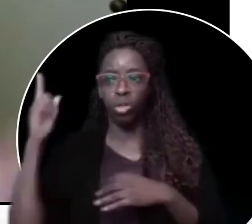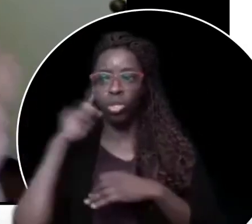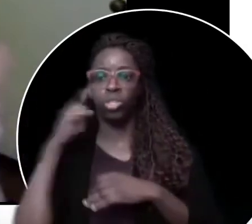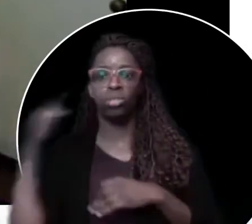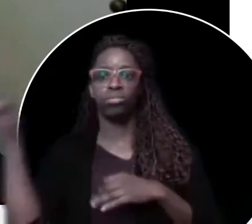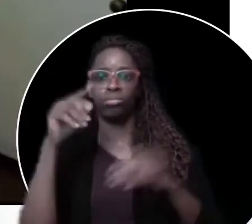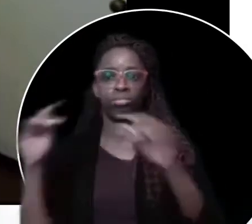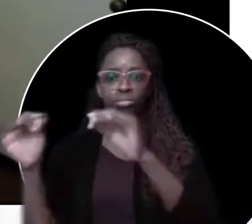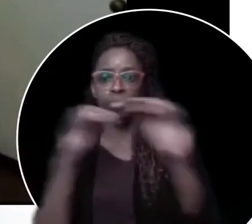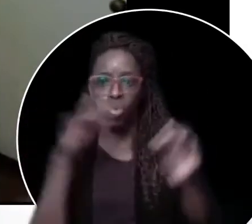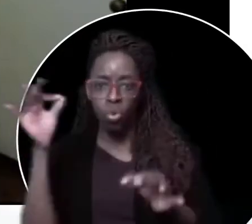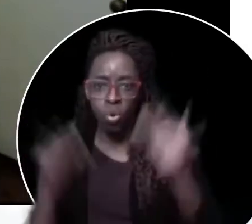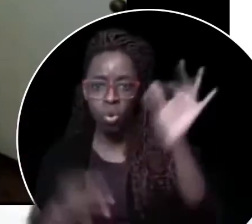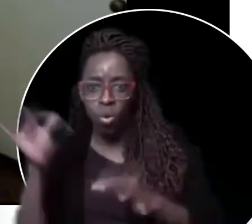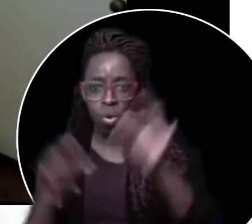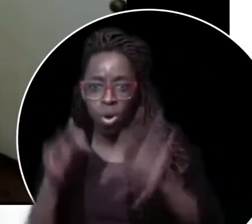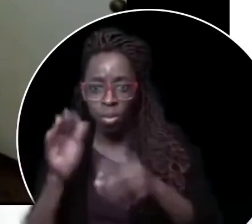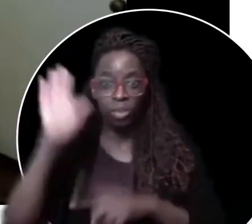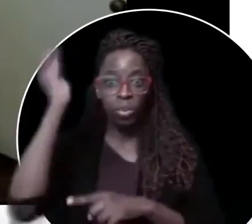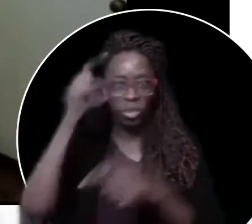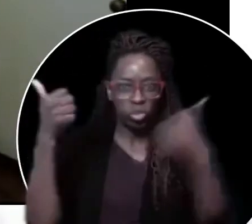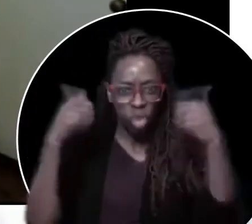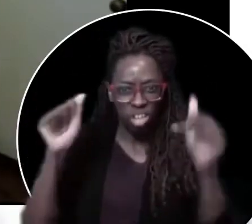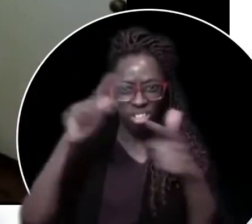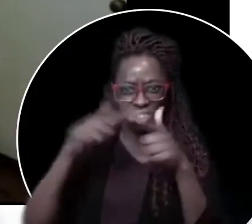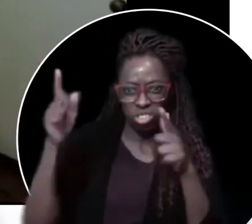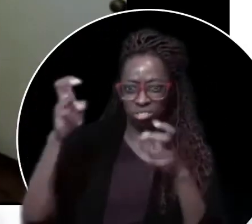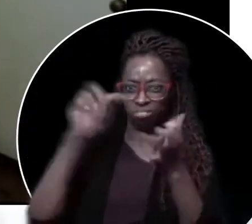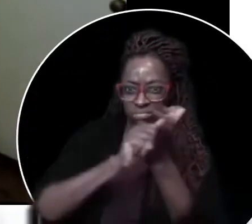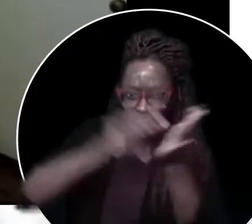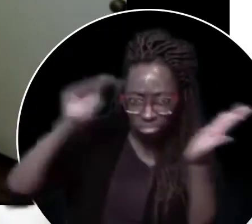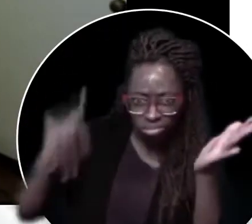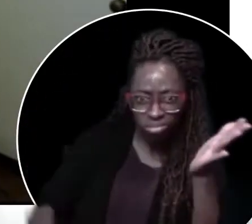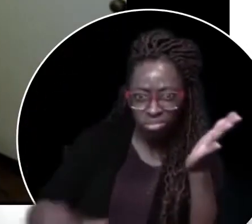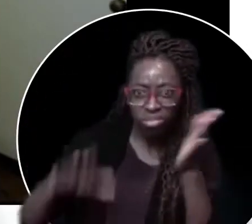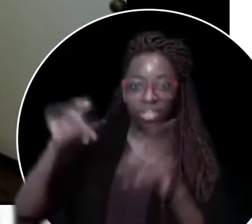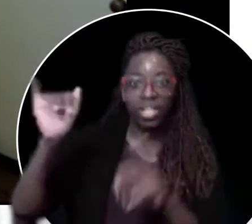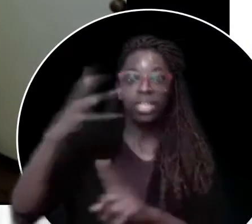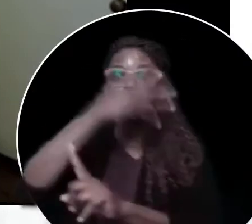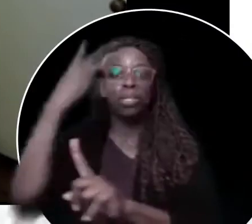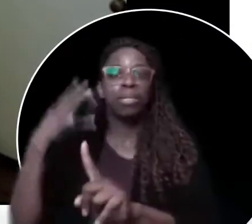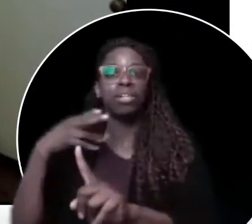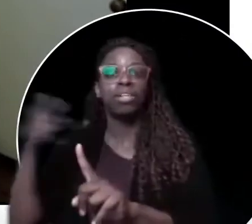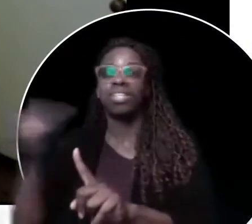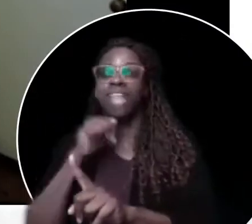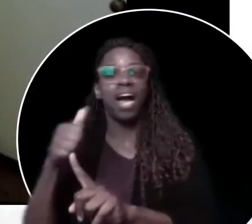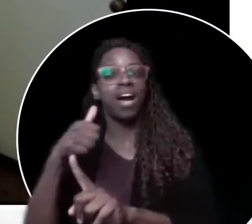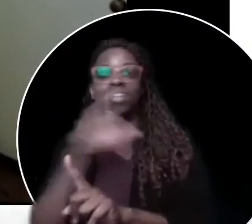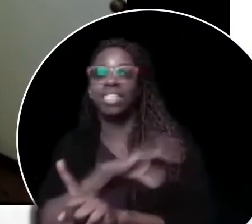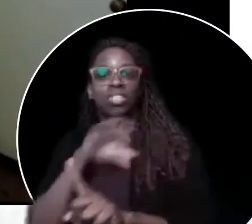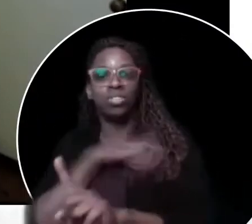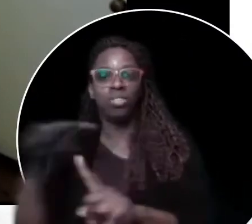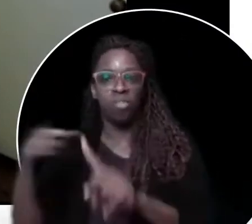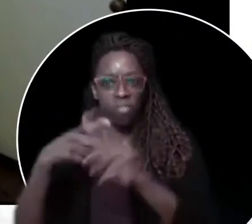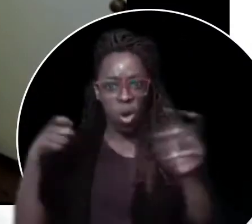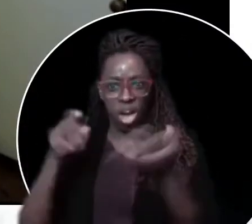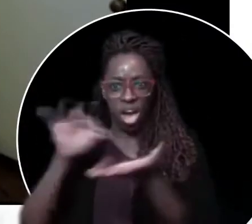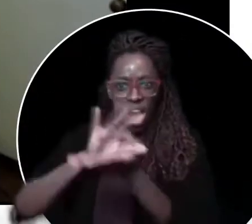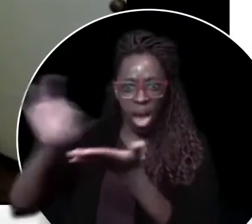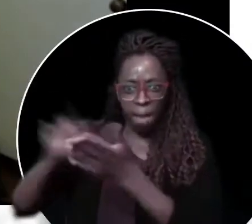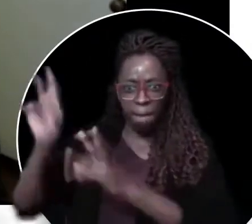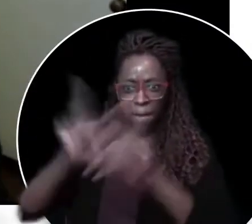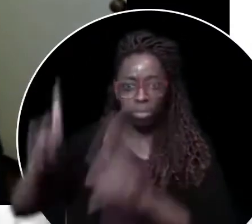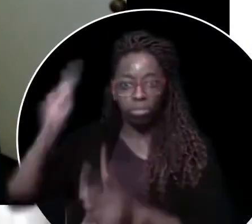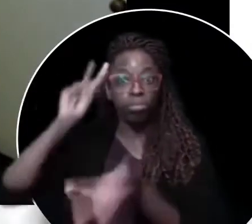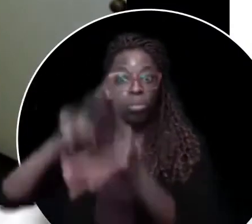being counted as people for purposes of apportionment in the census, right? So I don't think it